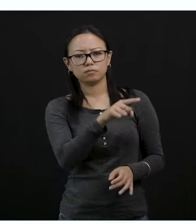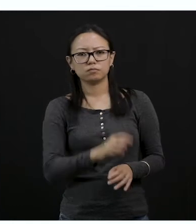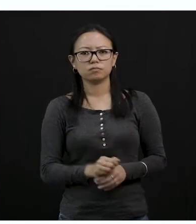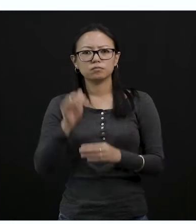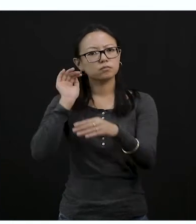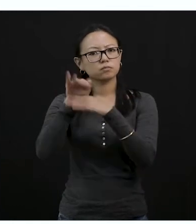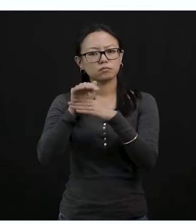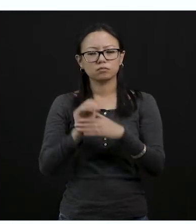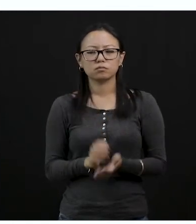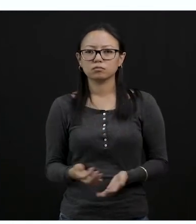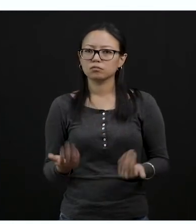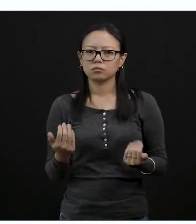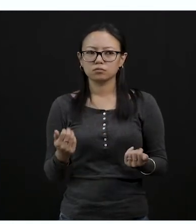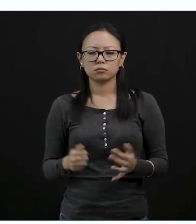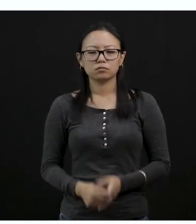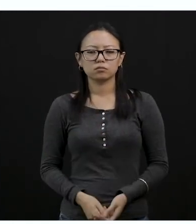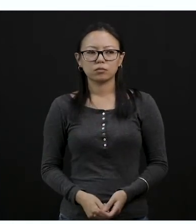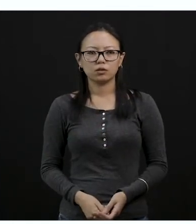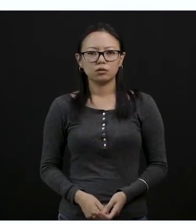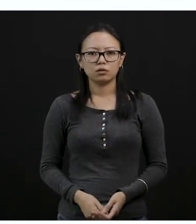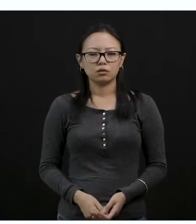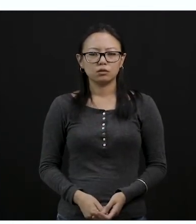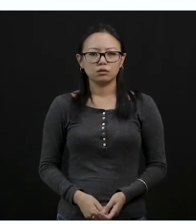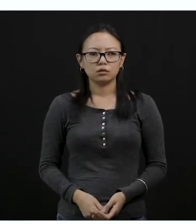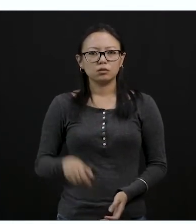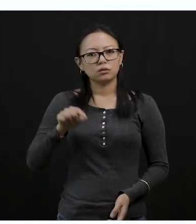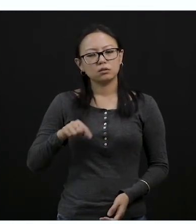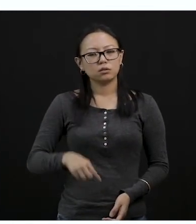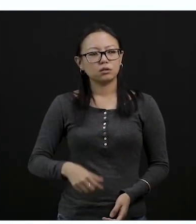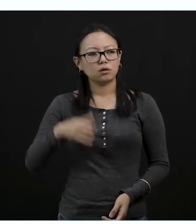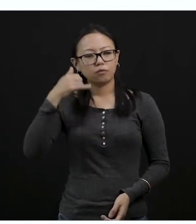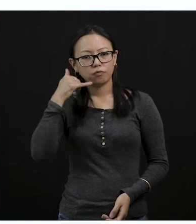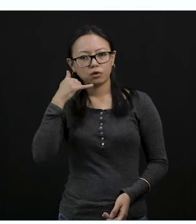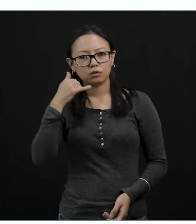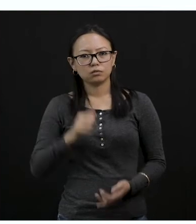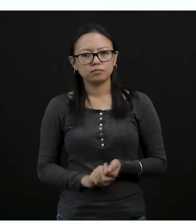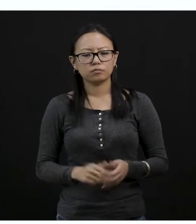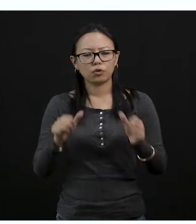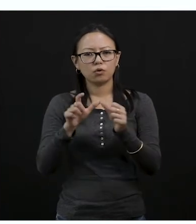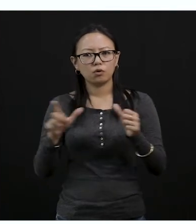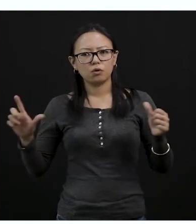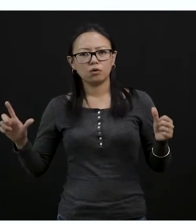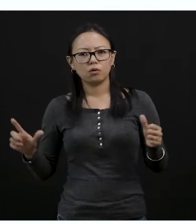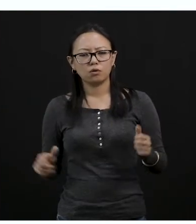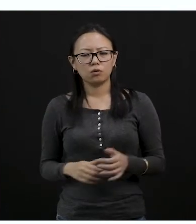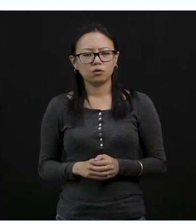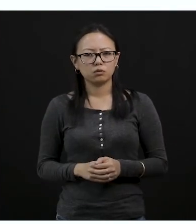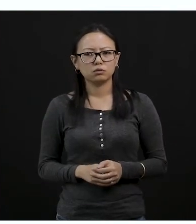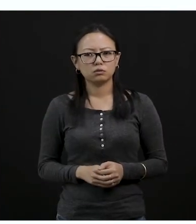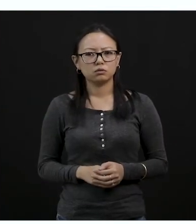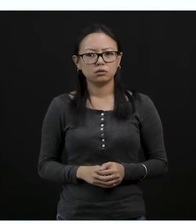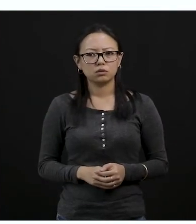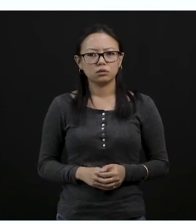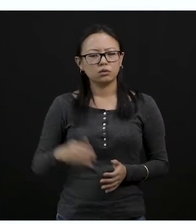post office. Next is telephone. All of you, I'm sure most of you or every one of you